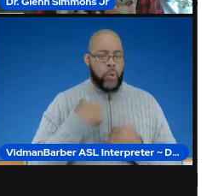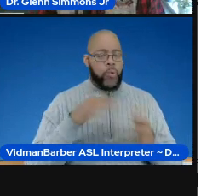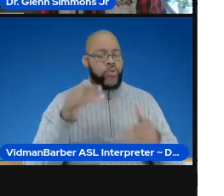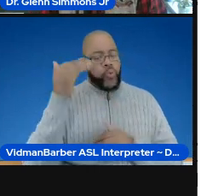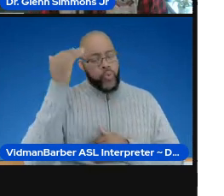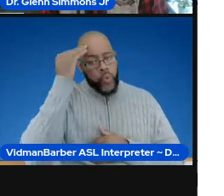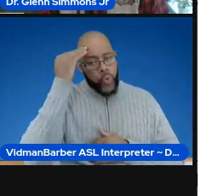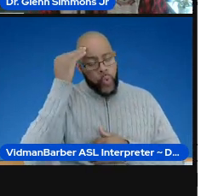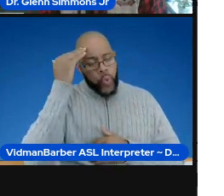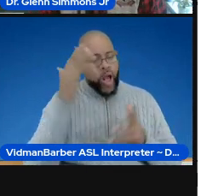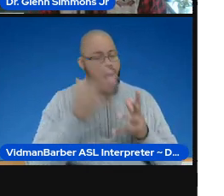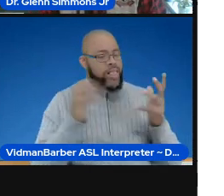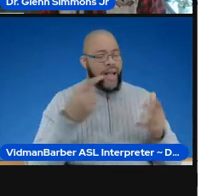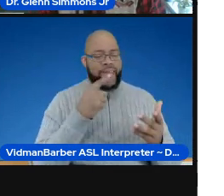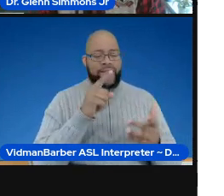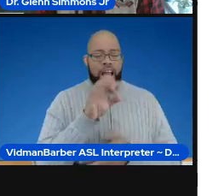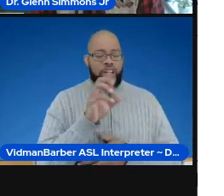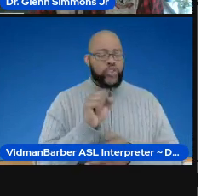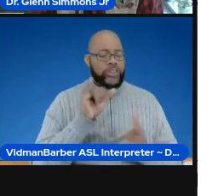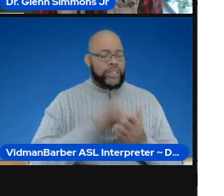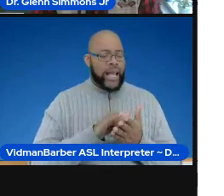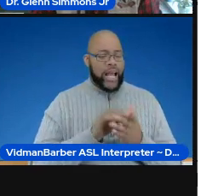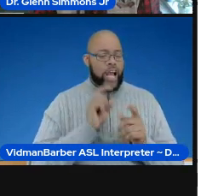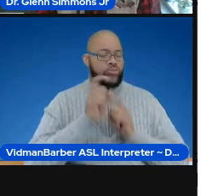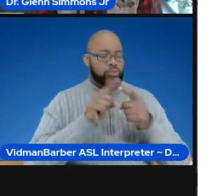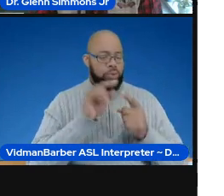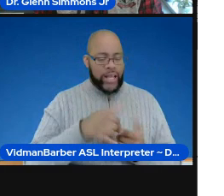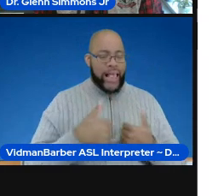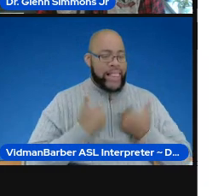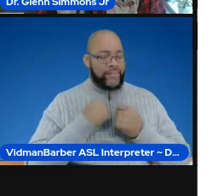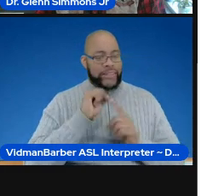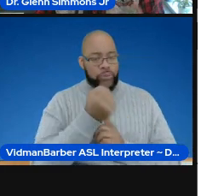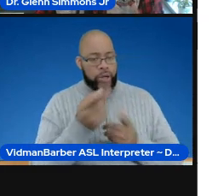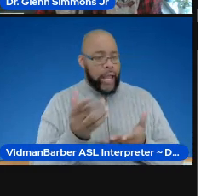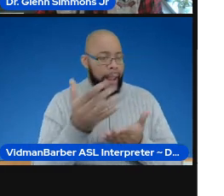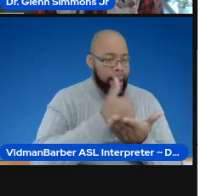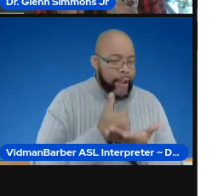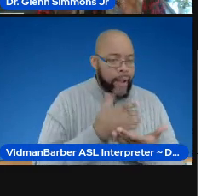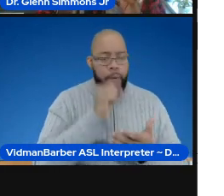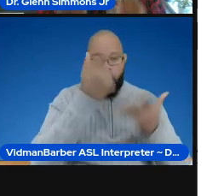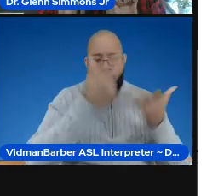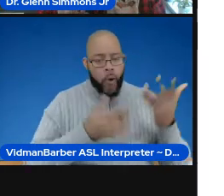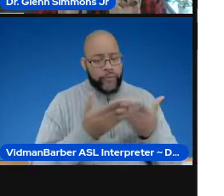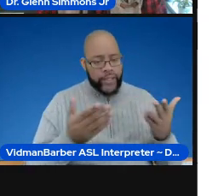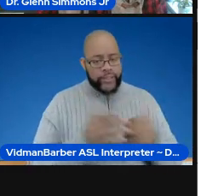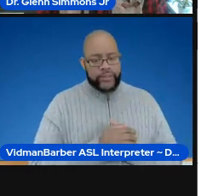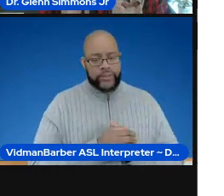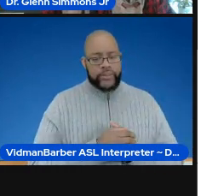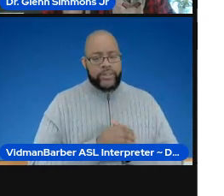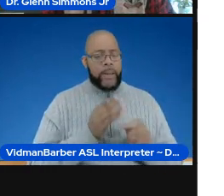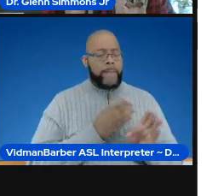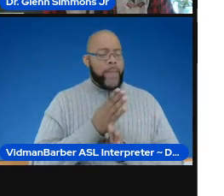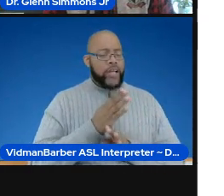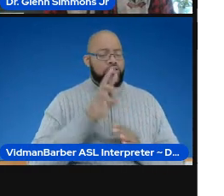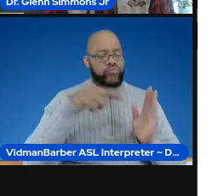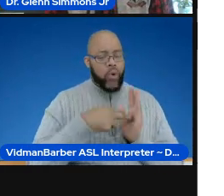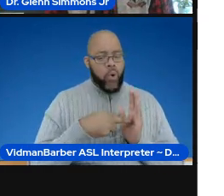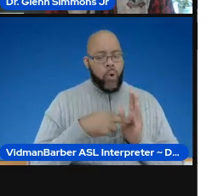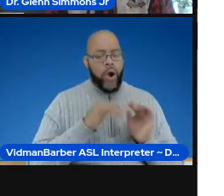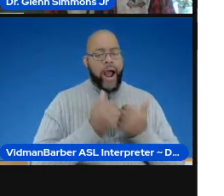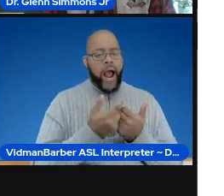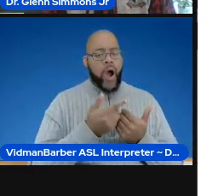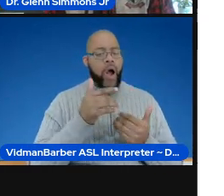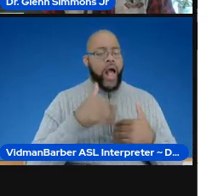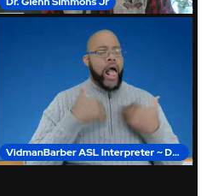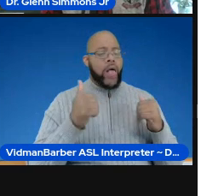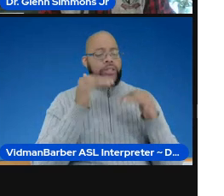know a lot of the factors that contribute to it. Your living conditions, your income, all of those things play a major role in how health